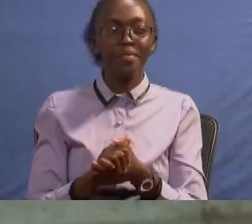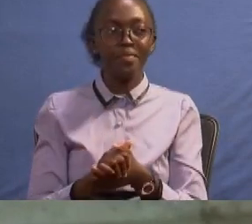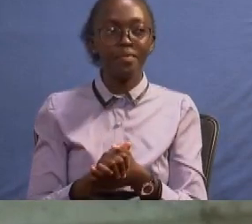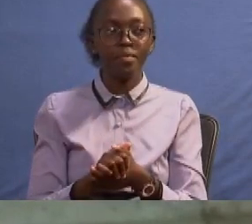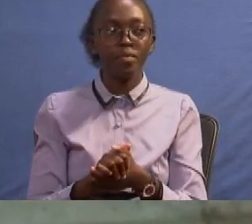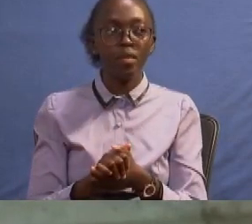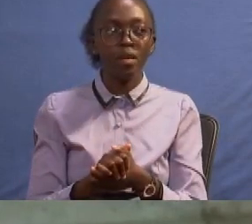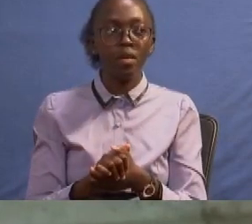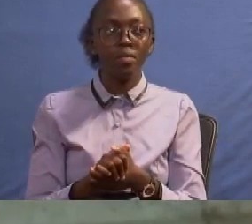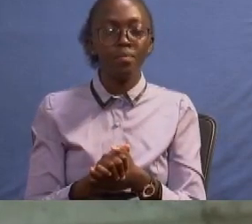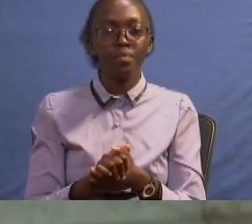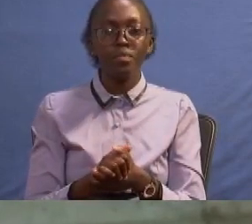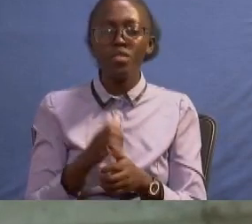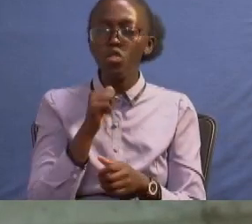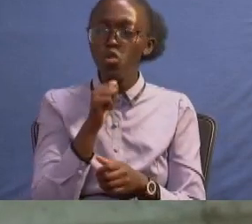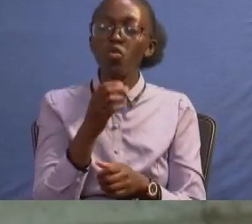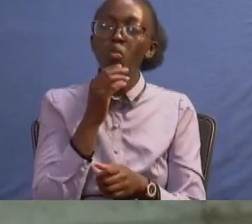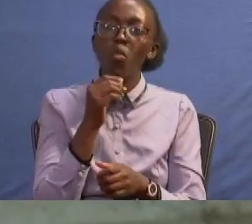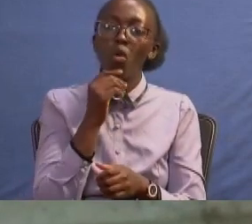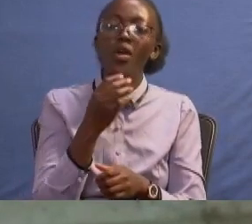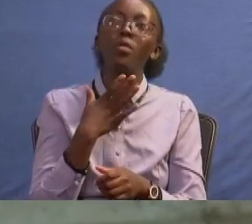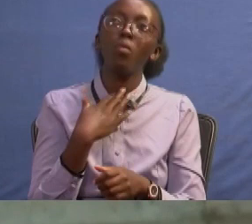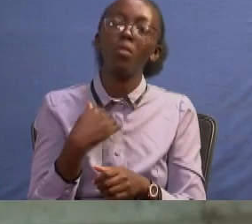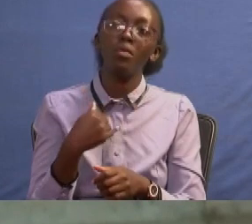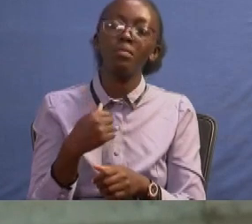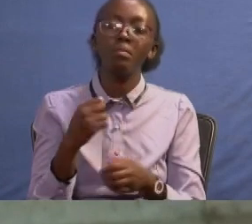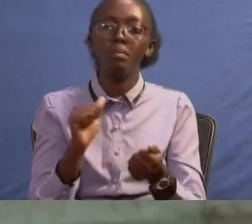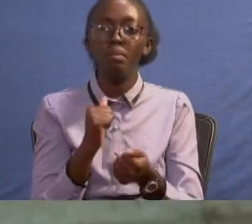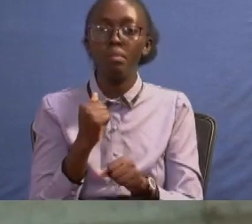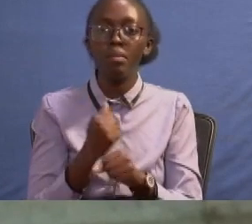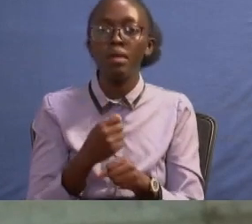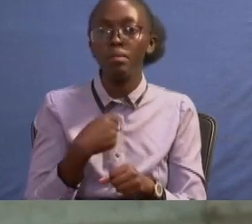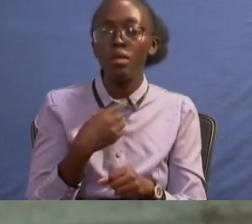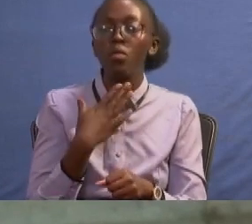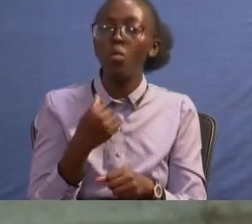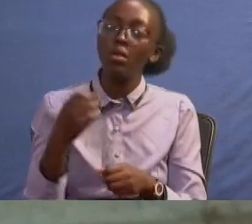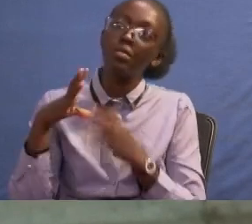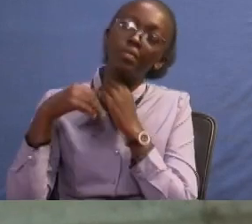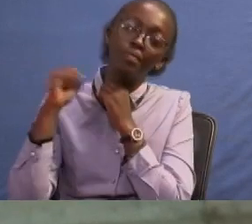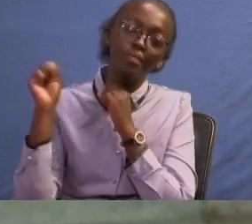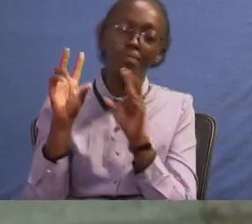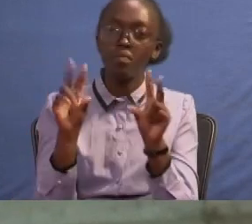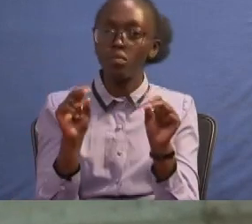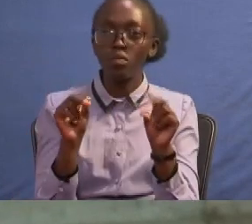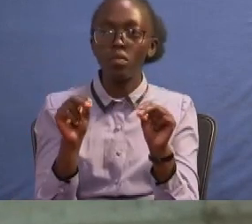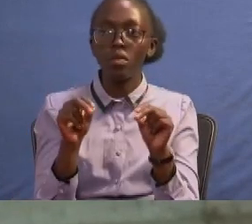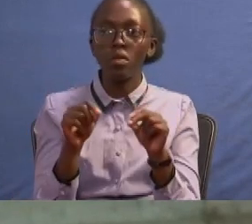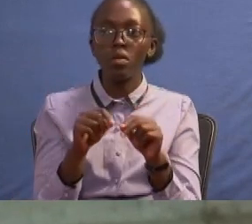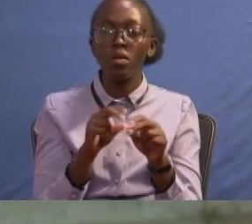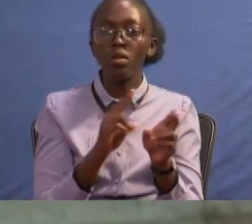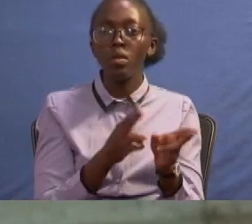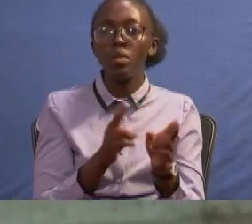it was not that which was making me want to commit suicide. We were being given the boom and